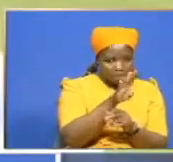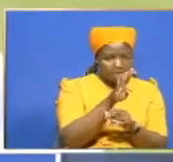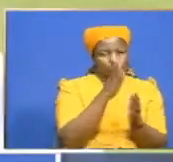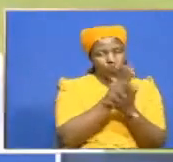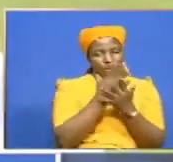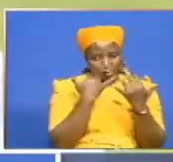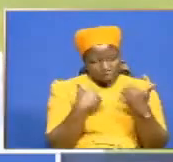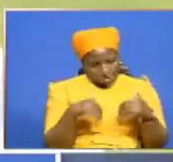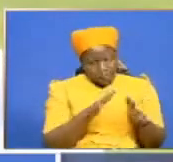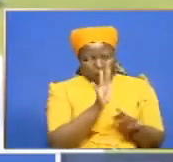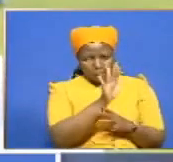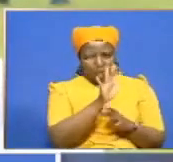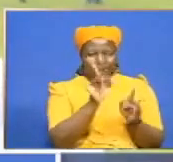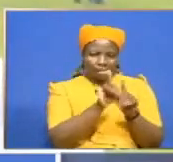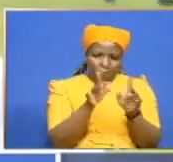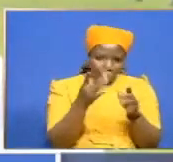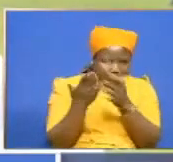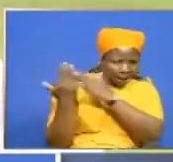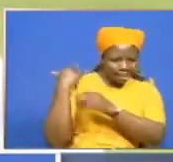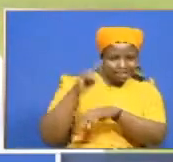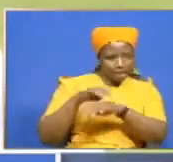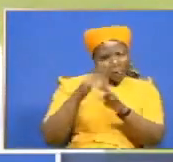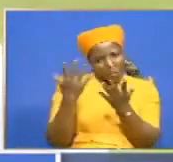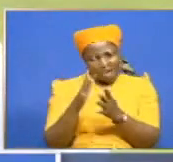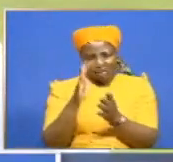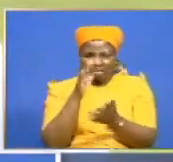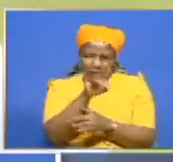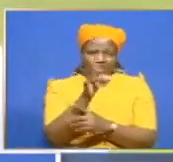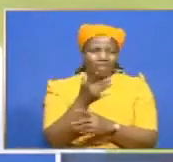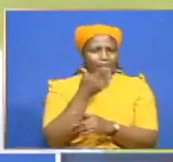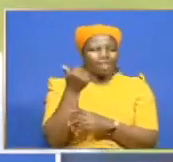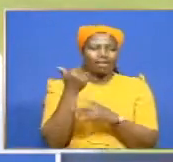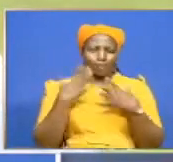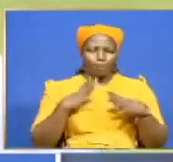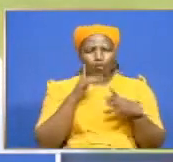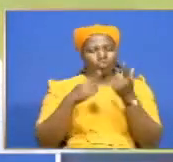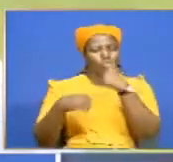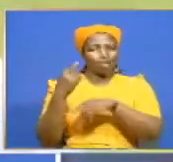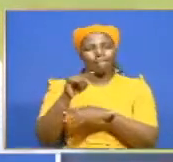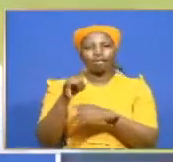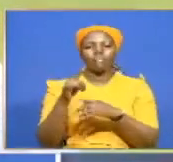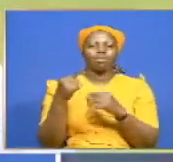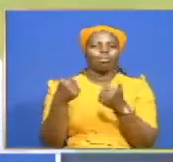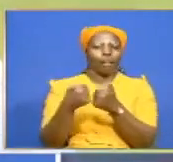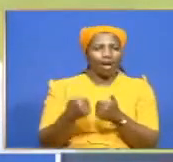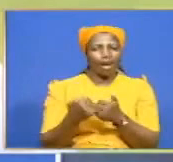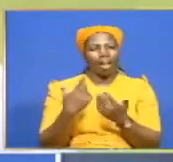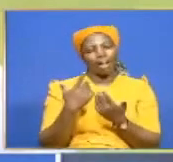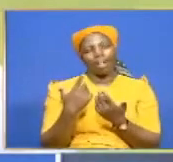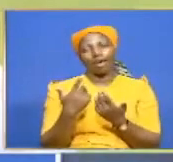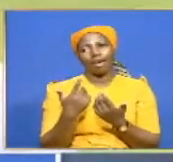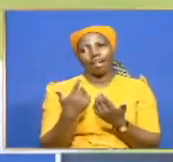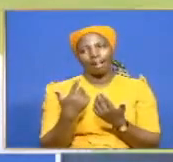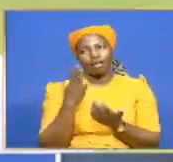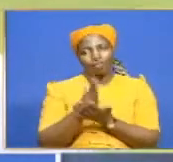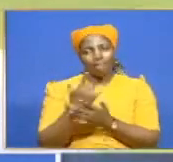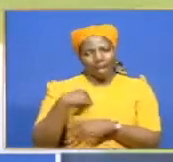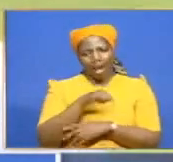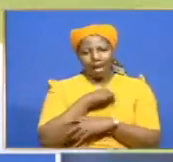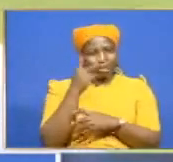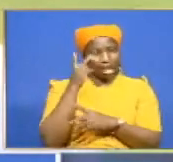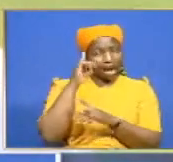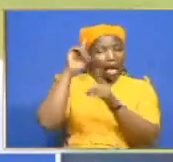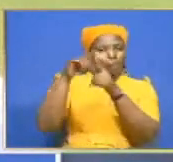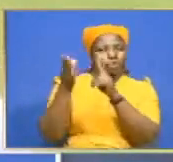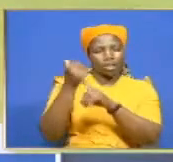were last season, clearly they are the favourites to win this game. We are the clear underdogs. Of course, we are looking for positive